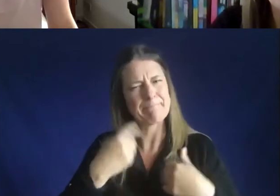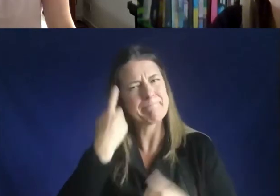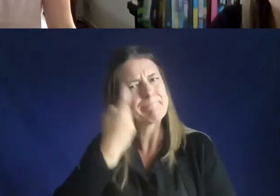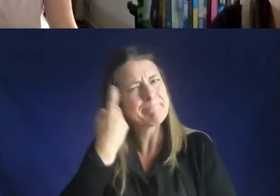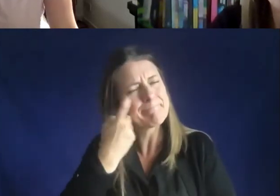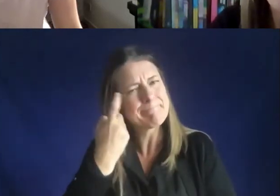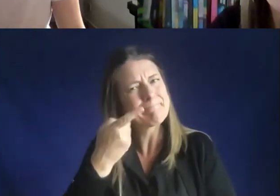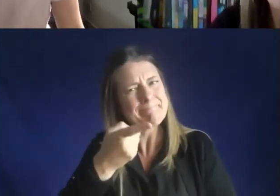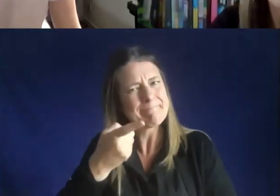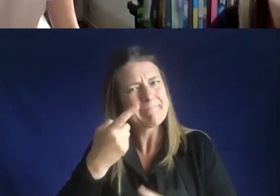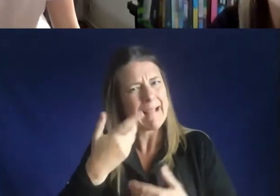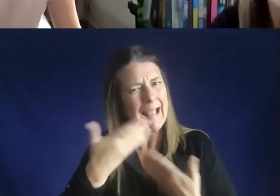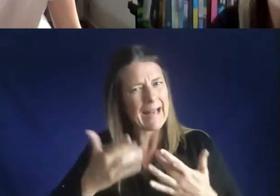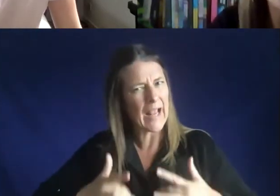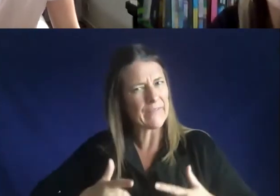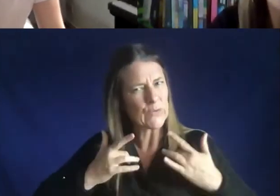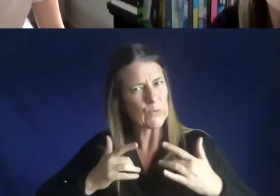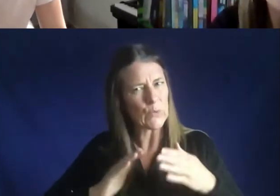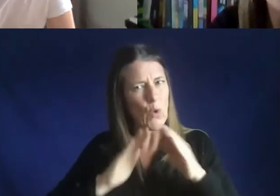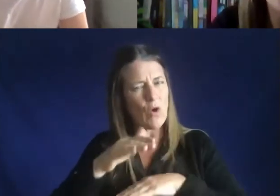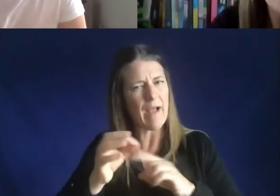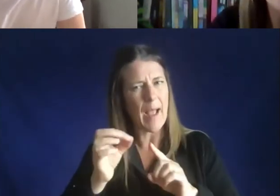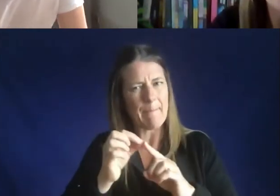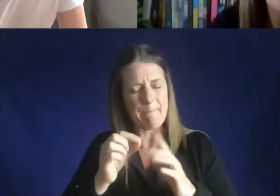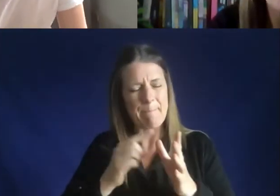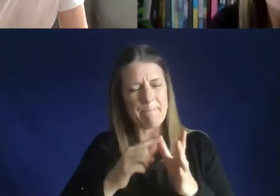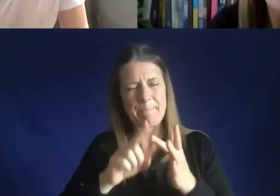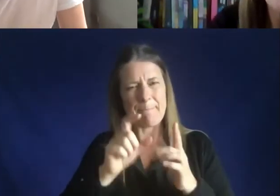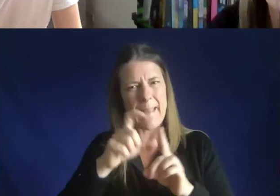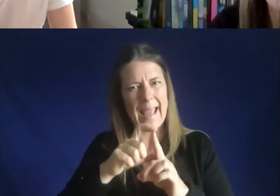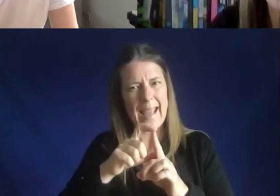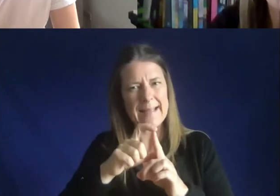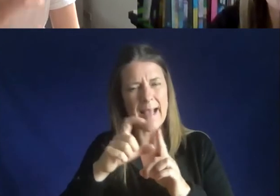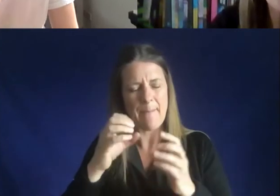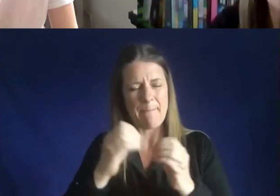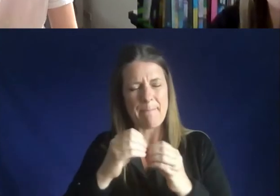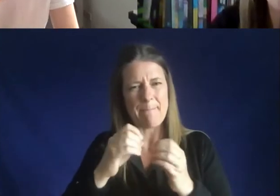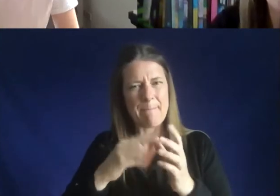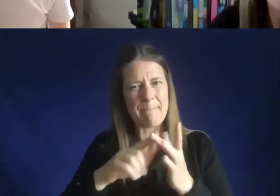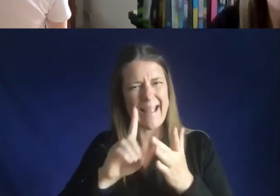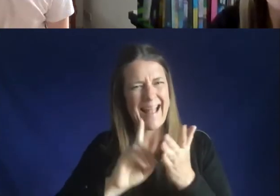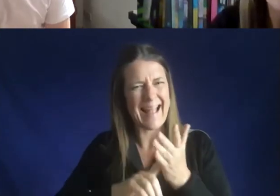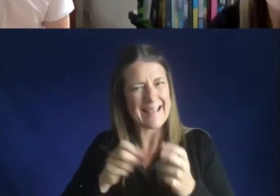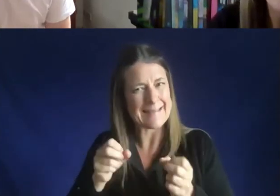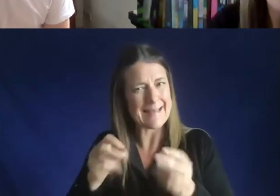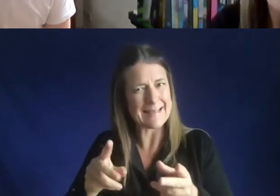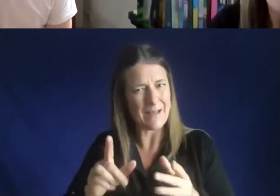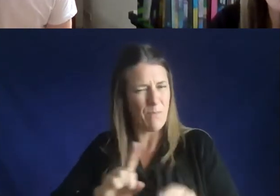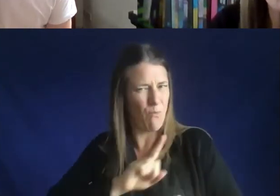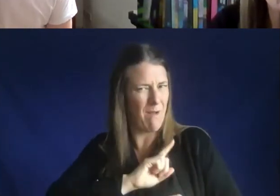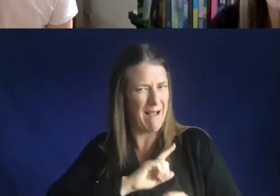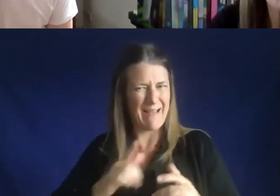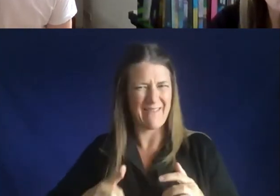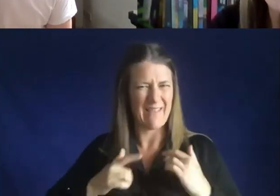to say about the paid bail system that's in place in the US. It especially feels uncomfortable at the moment